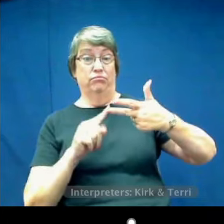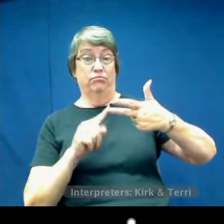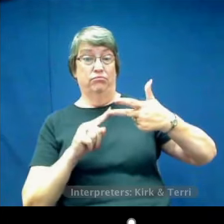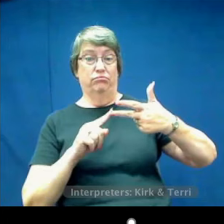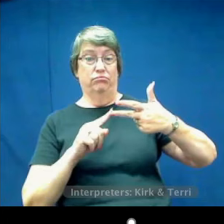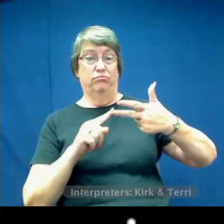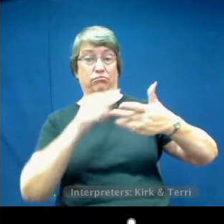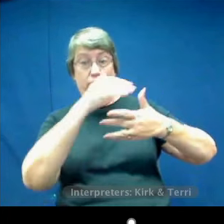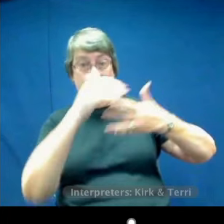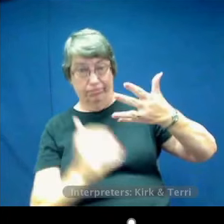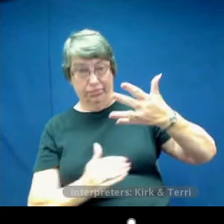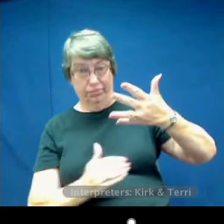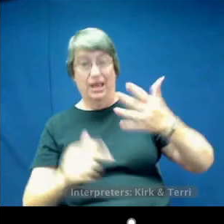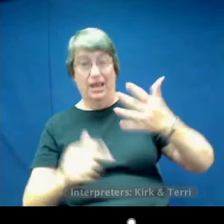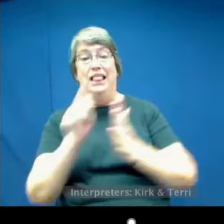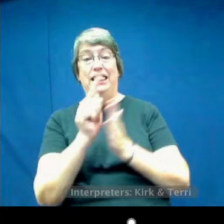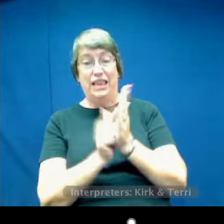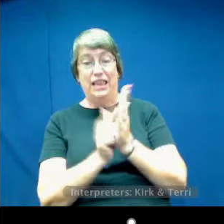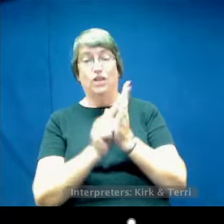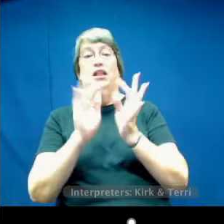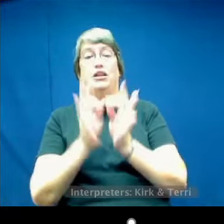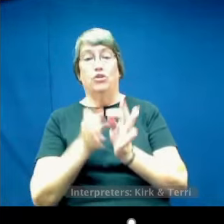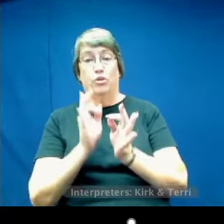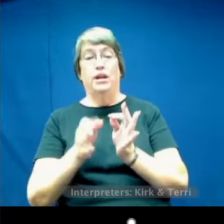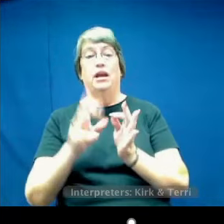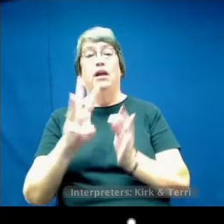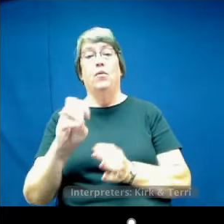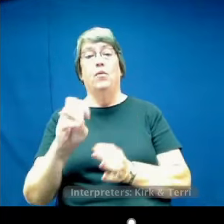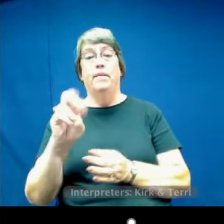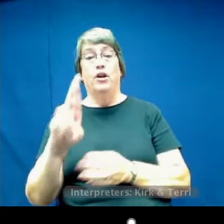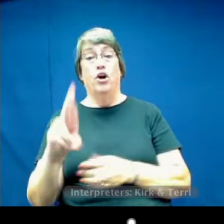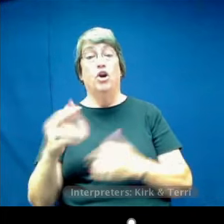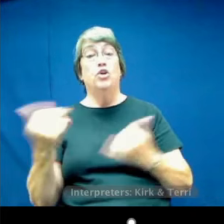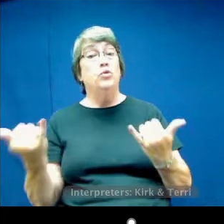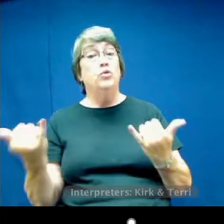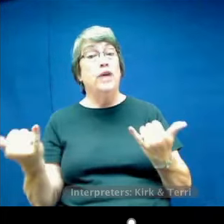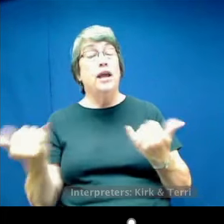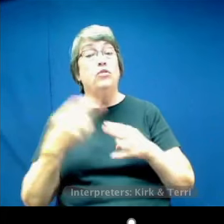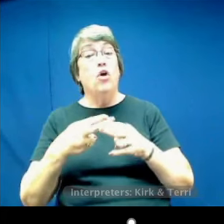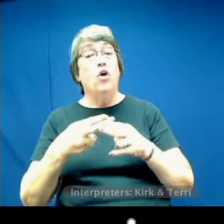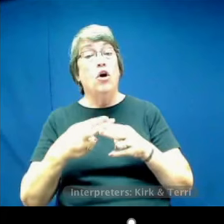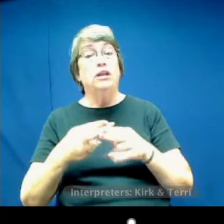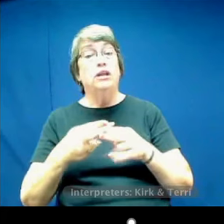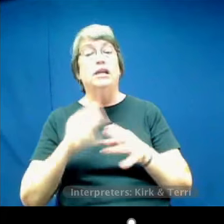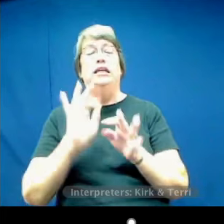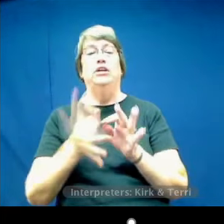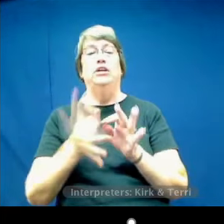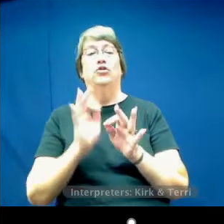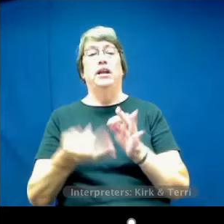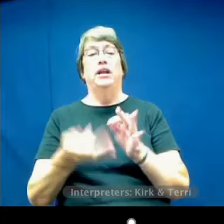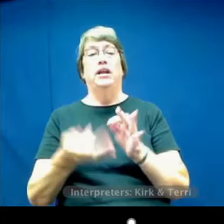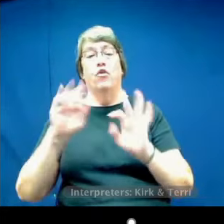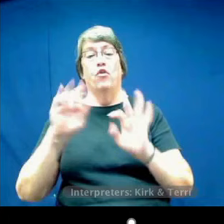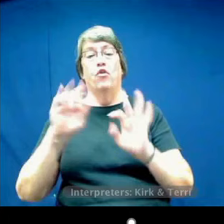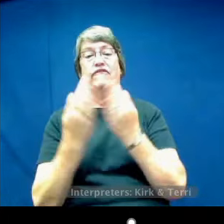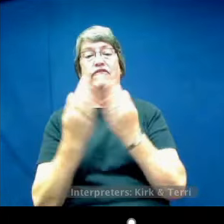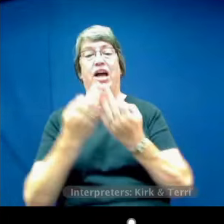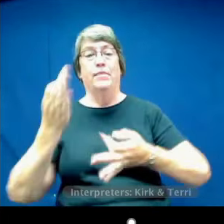legal interpreting webinars entitled Interpreting in Family Court. And so first I'd like to